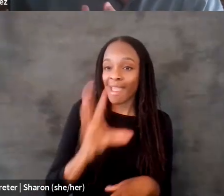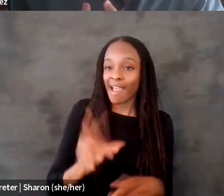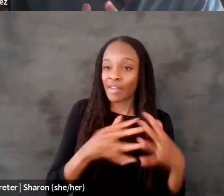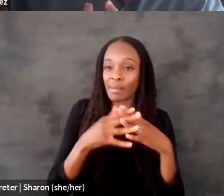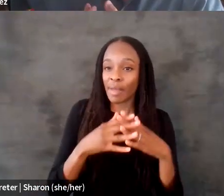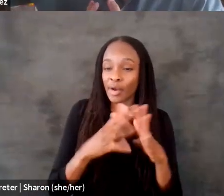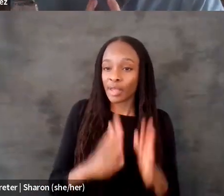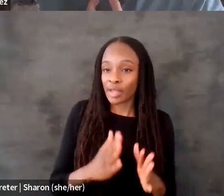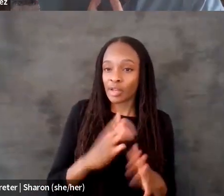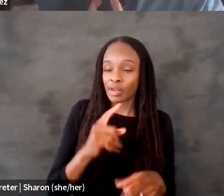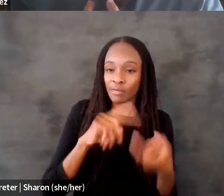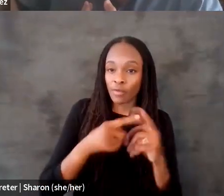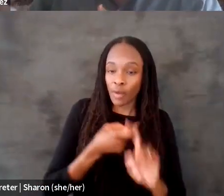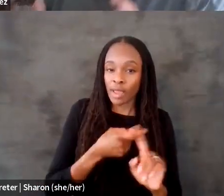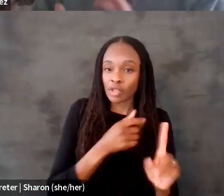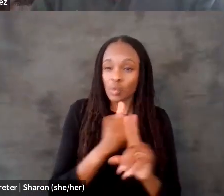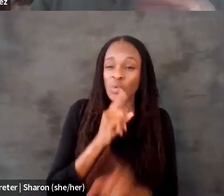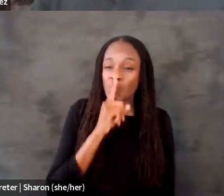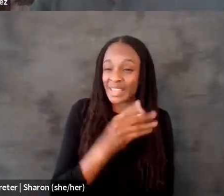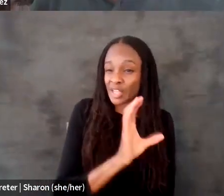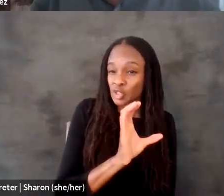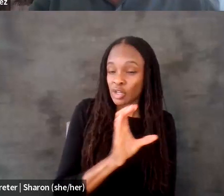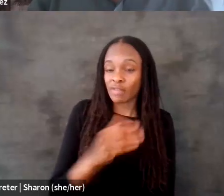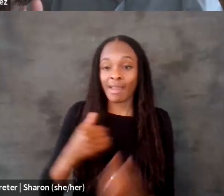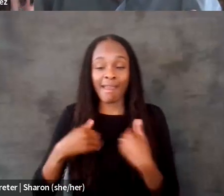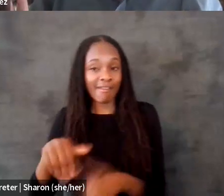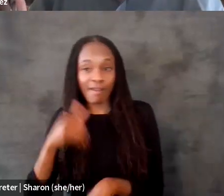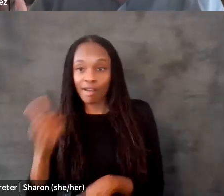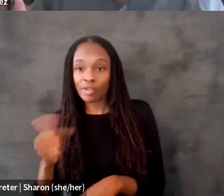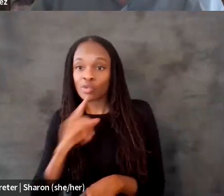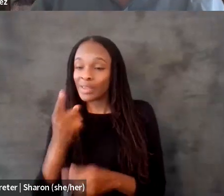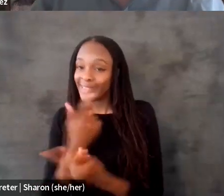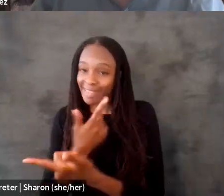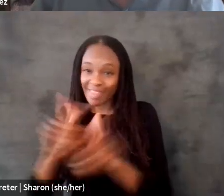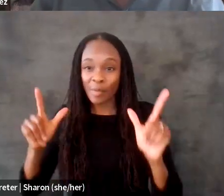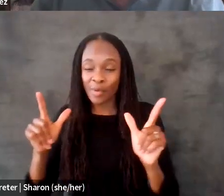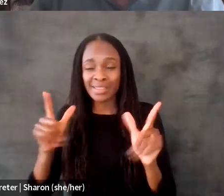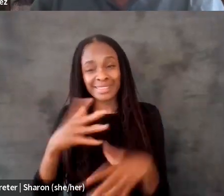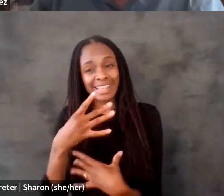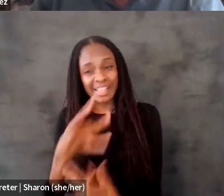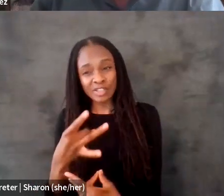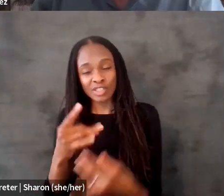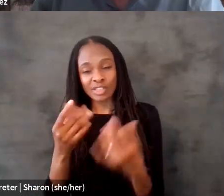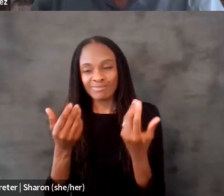very conservative, and I have many of them that are very, very liberal. So it's fascinating trying to